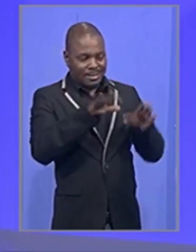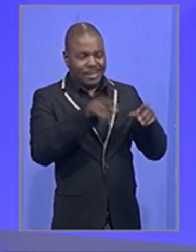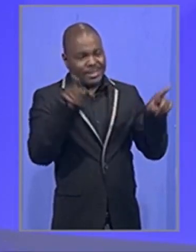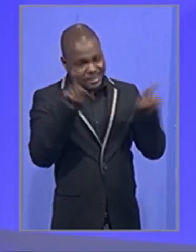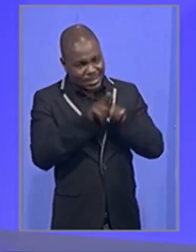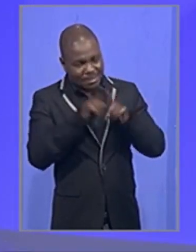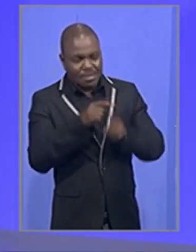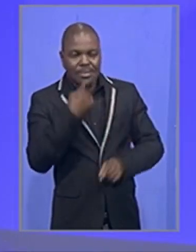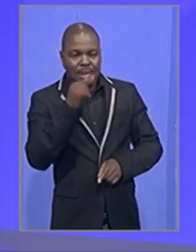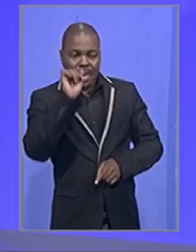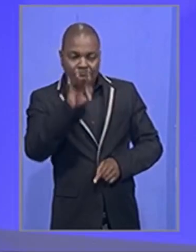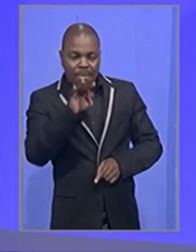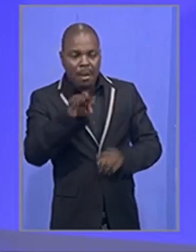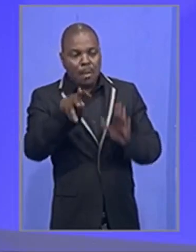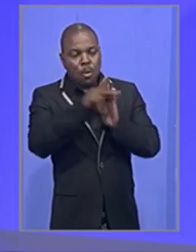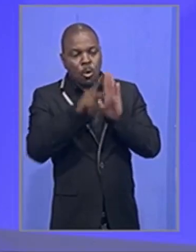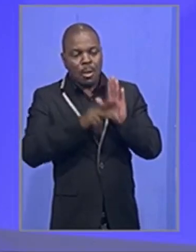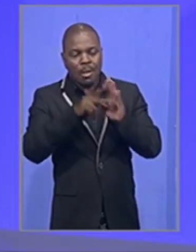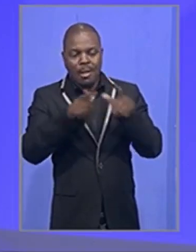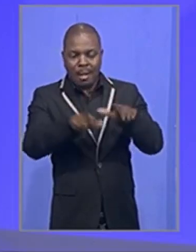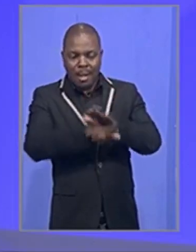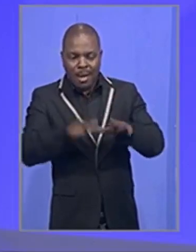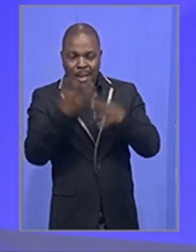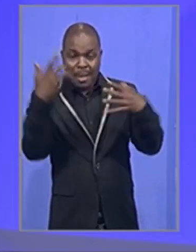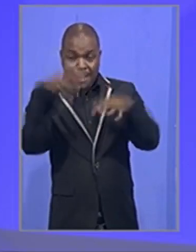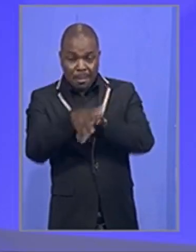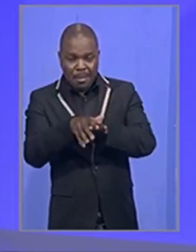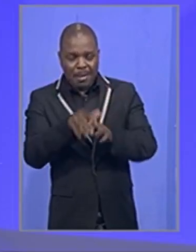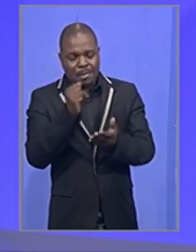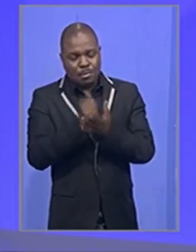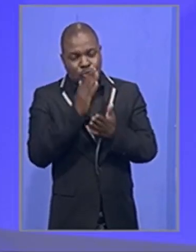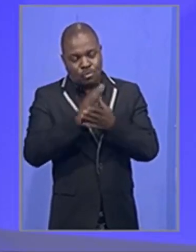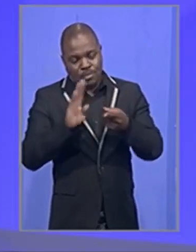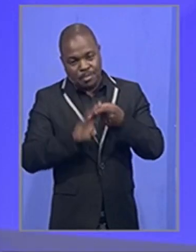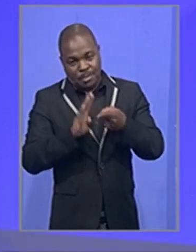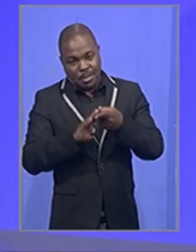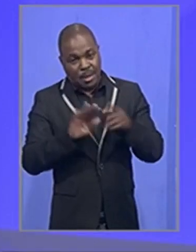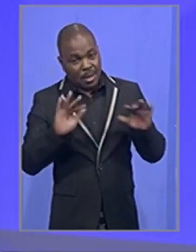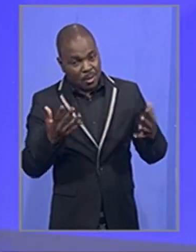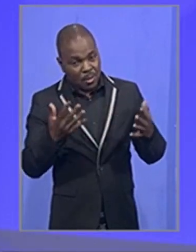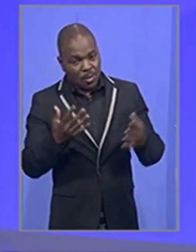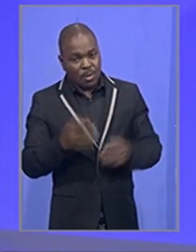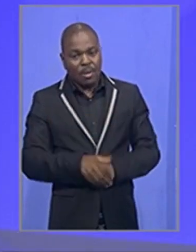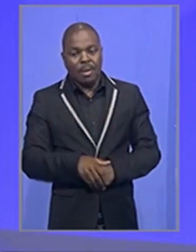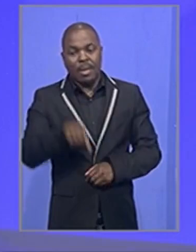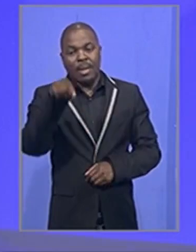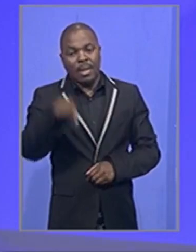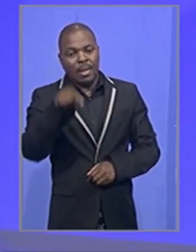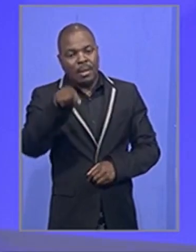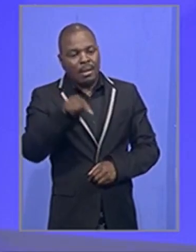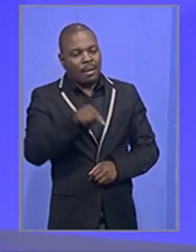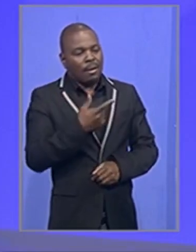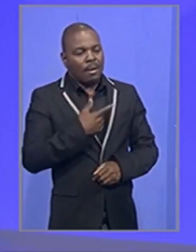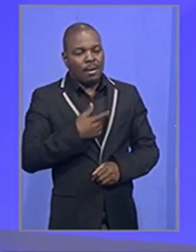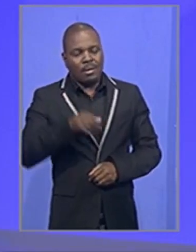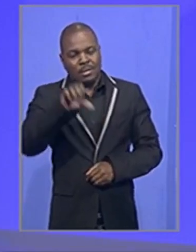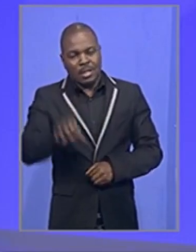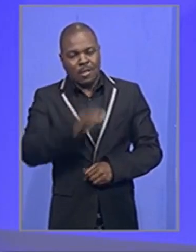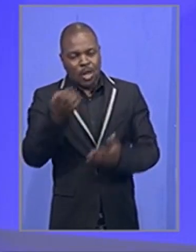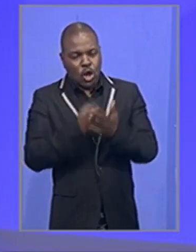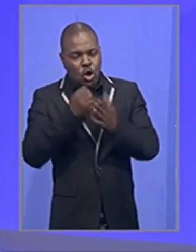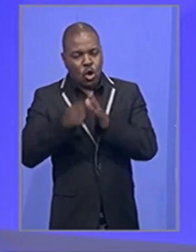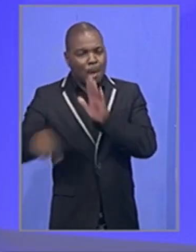ha o kenya tshebetsong leano la mobu o tlamehile ho etsa bonnete ba hore sena se keke sa thunthetsa seriti sa moruo na Afrika